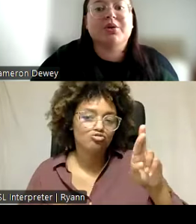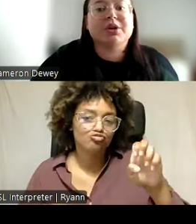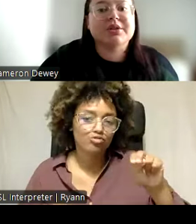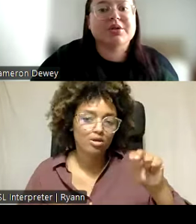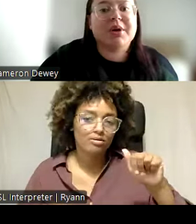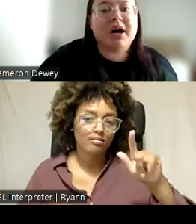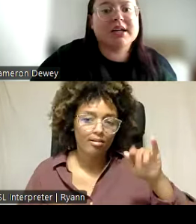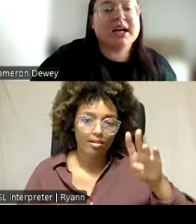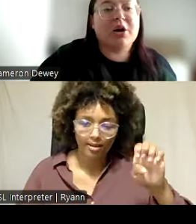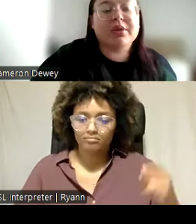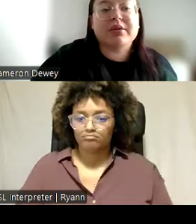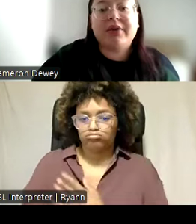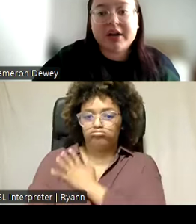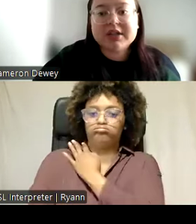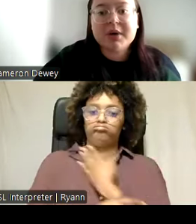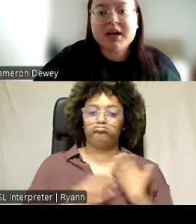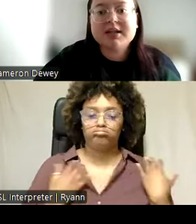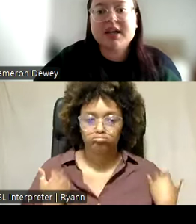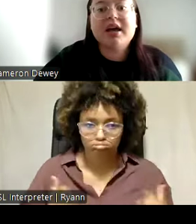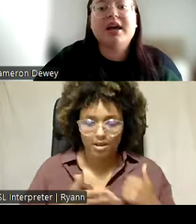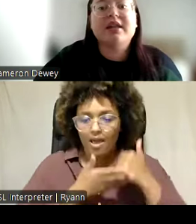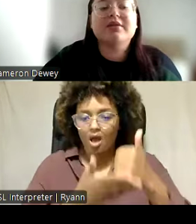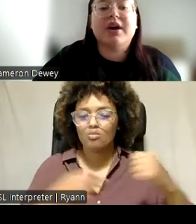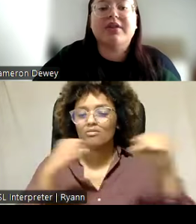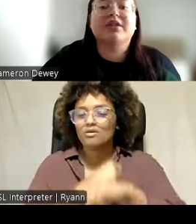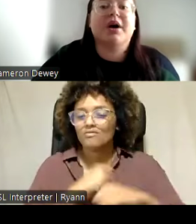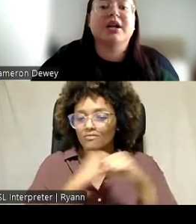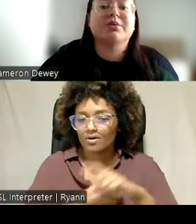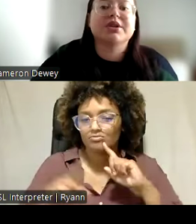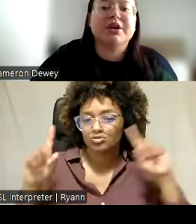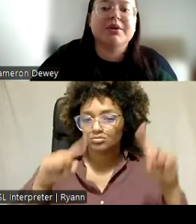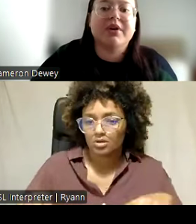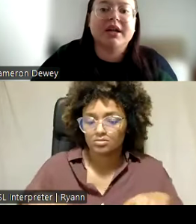that would be coursing through the body to help with the fight response in the event that the